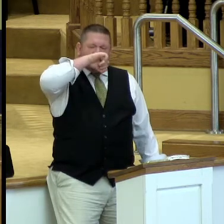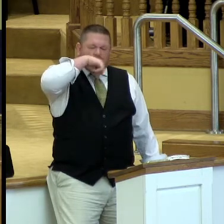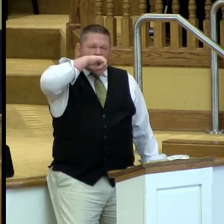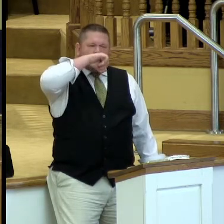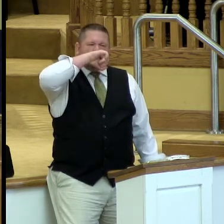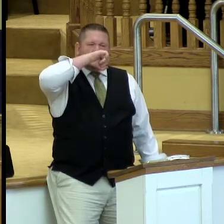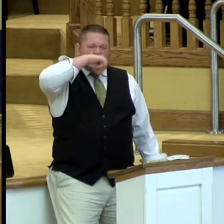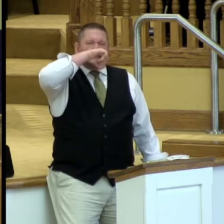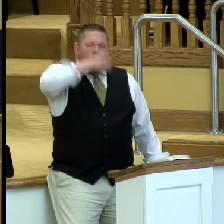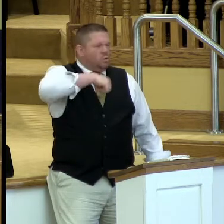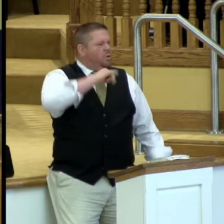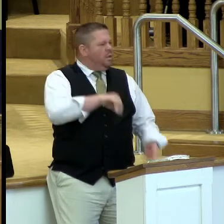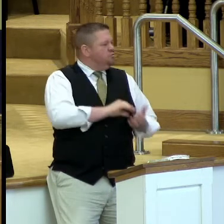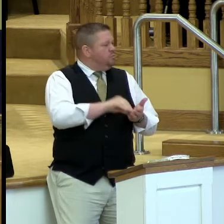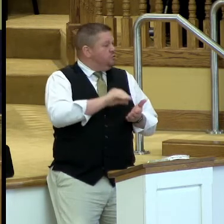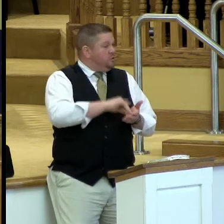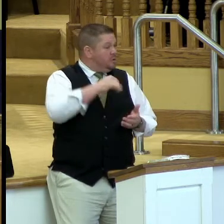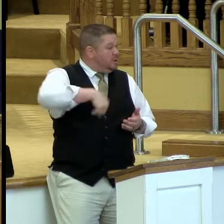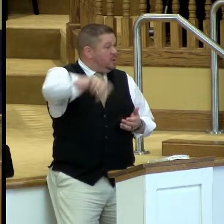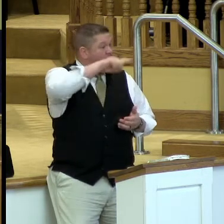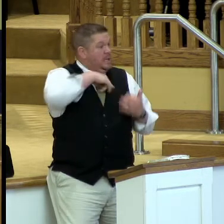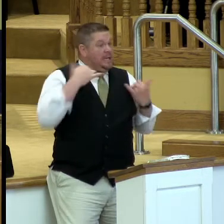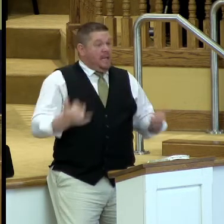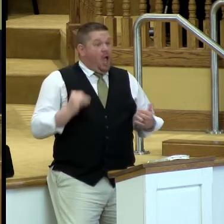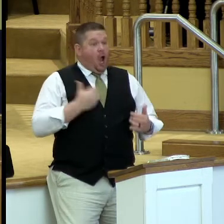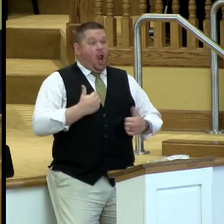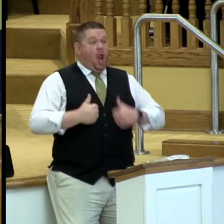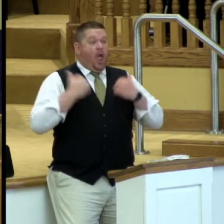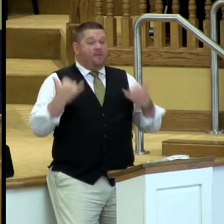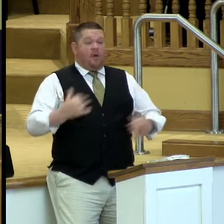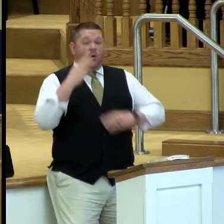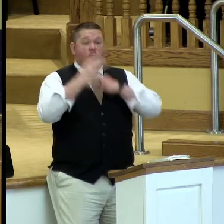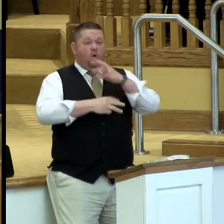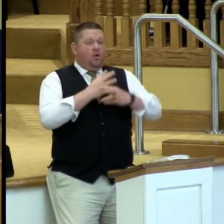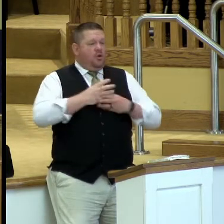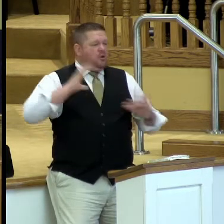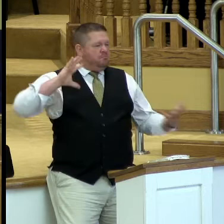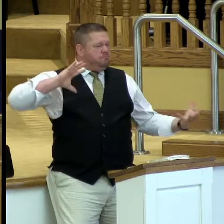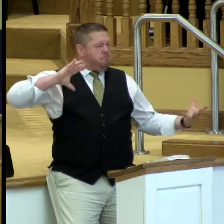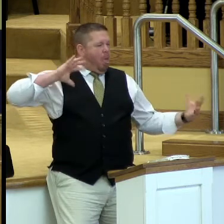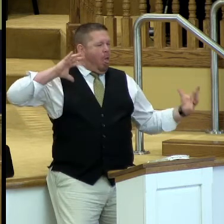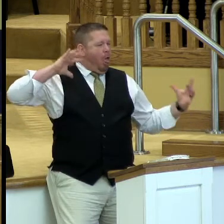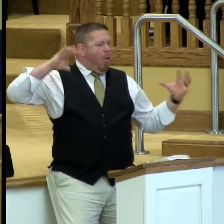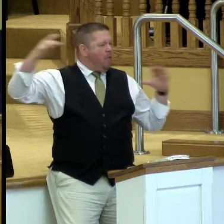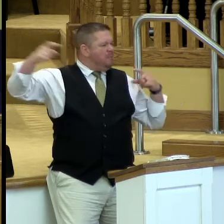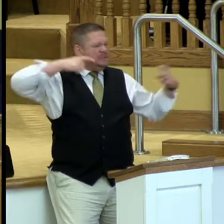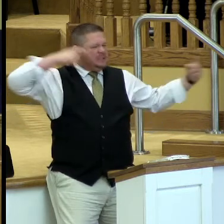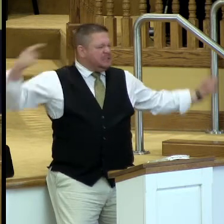Where we're at today in our society, the world is overrun with sin.